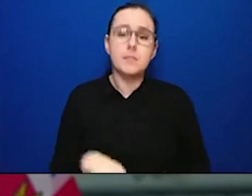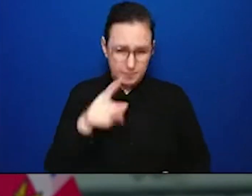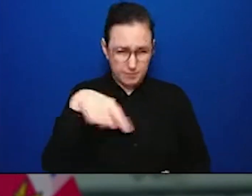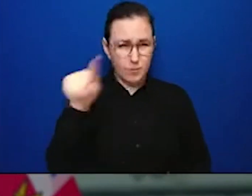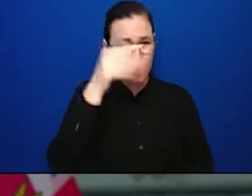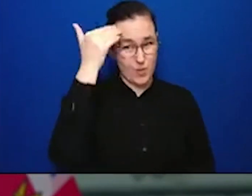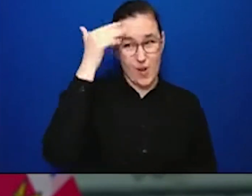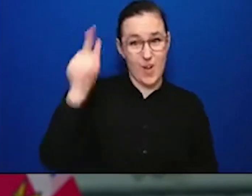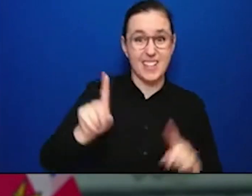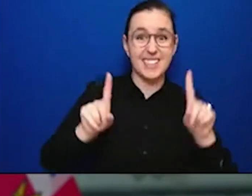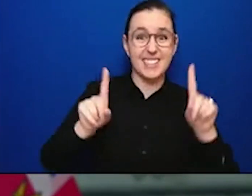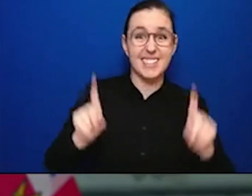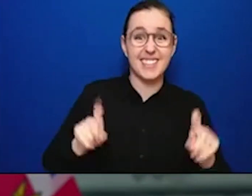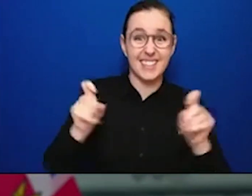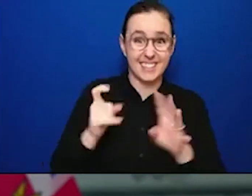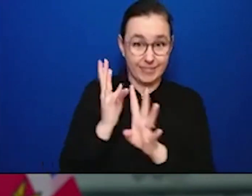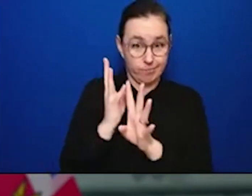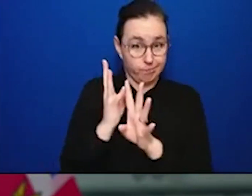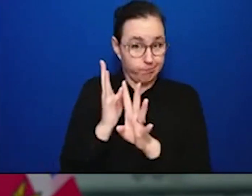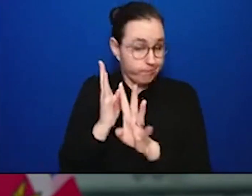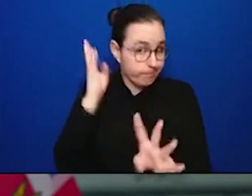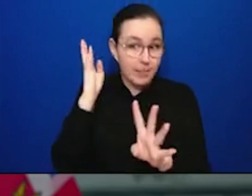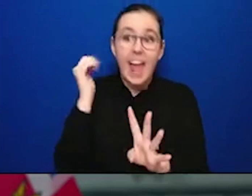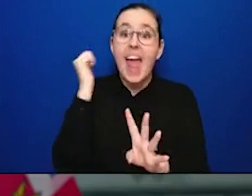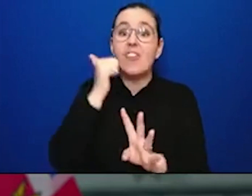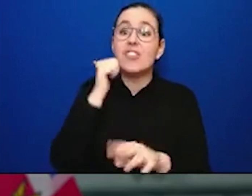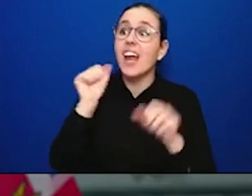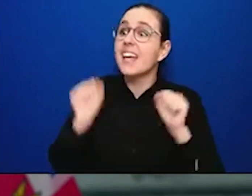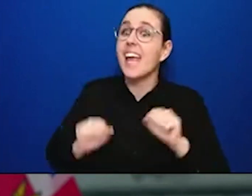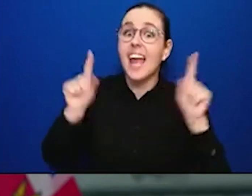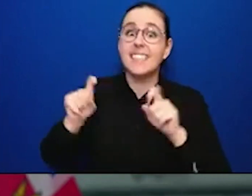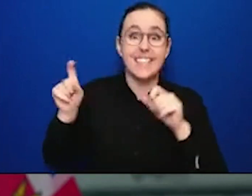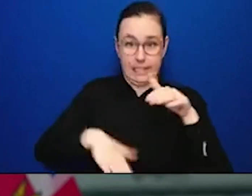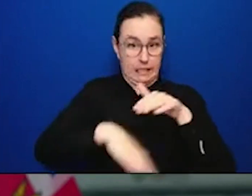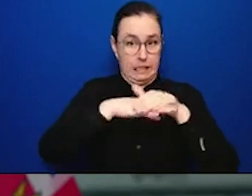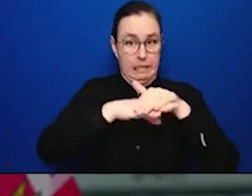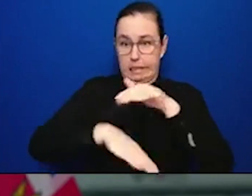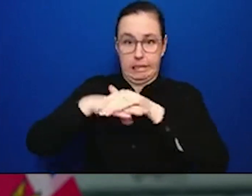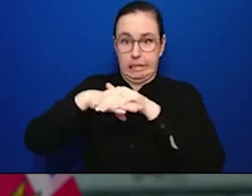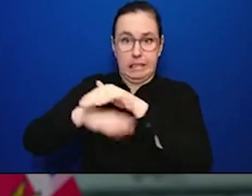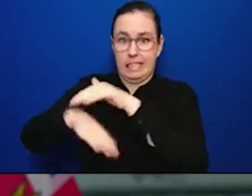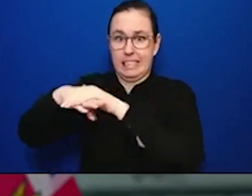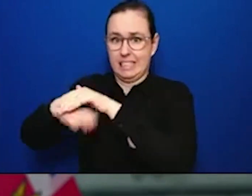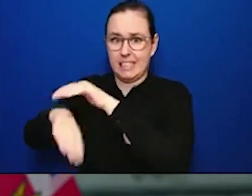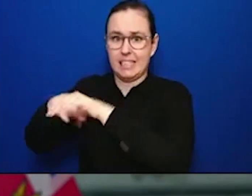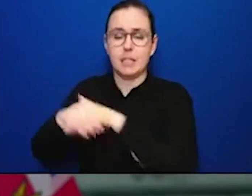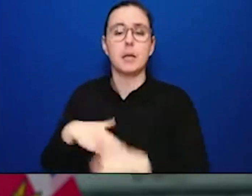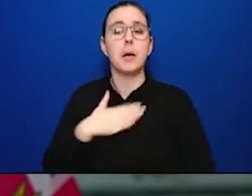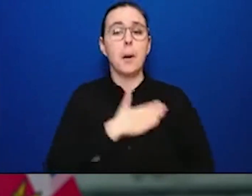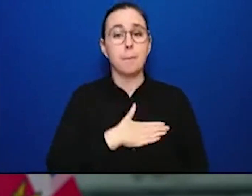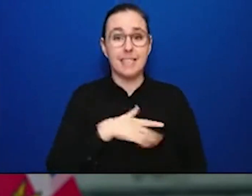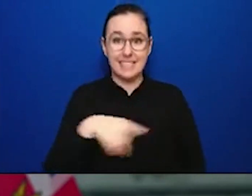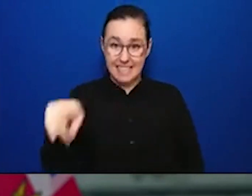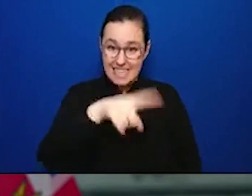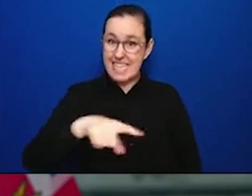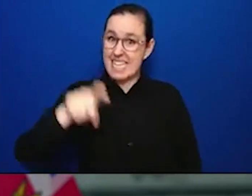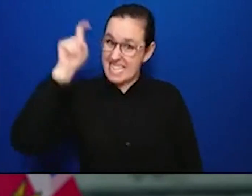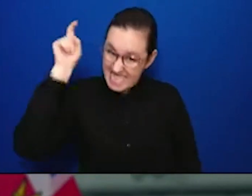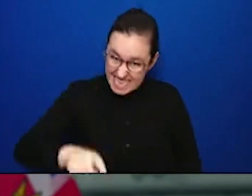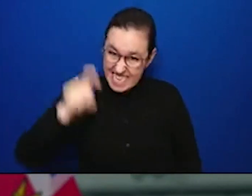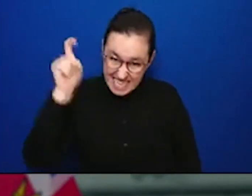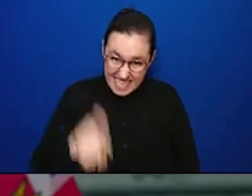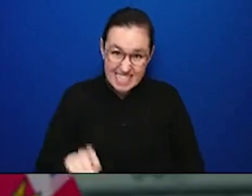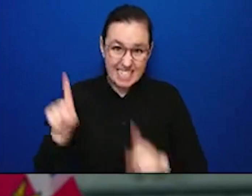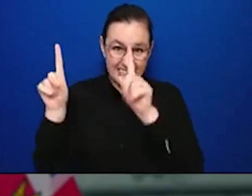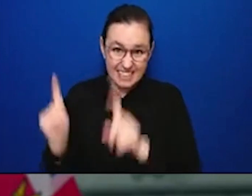that test is important because they have underlying risk factors or may be eligible for treatments. So those are things that are really important